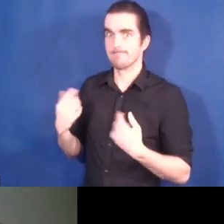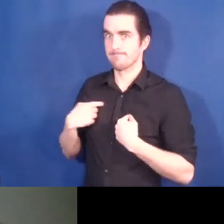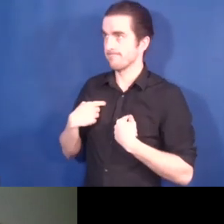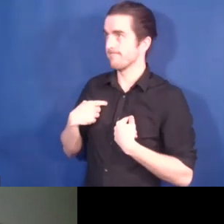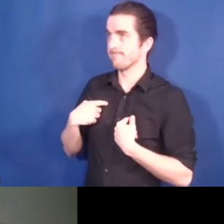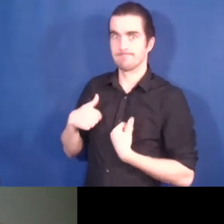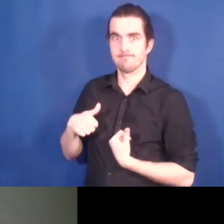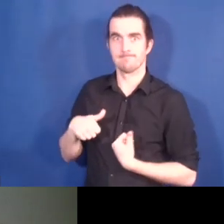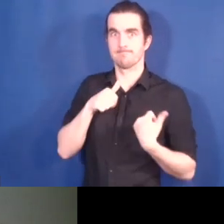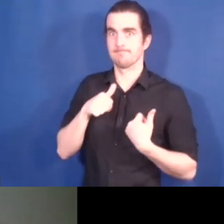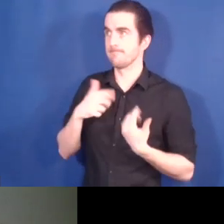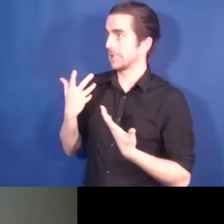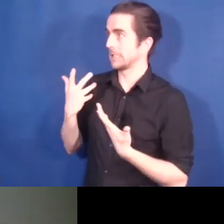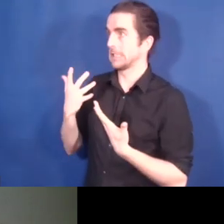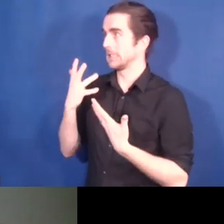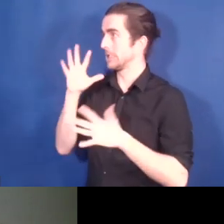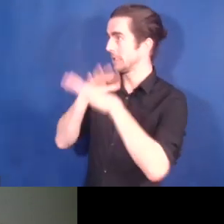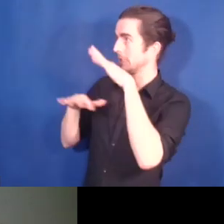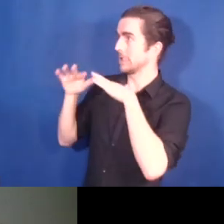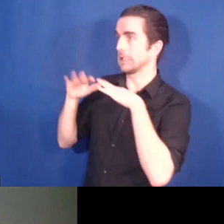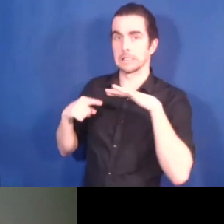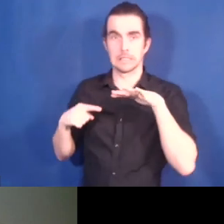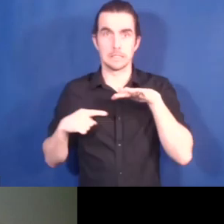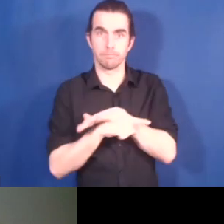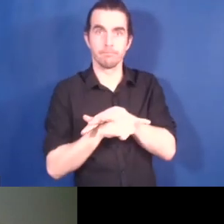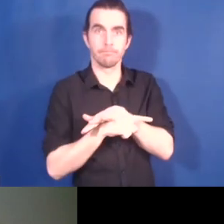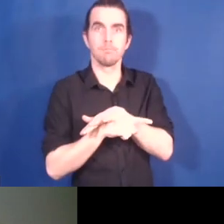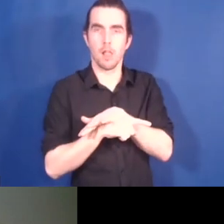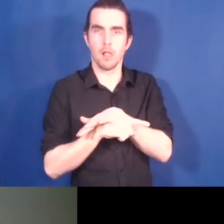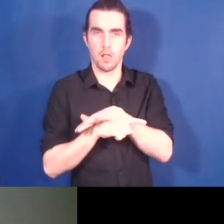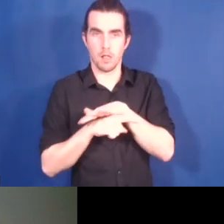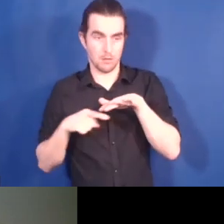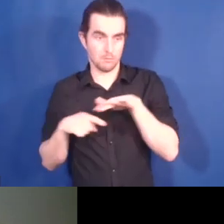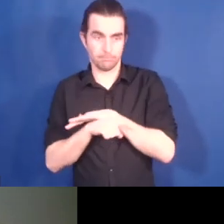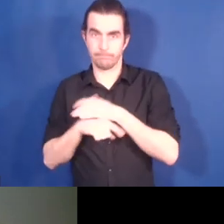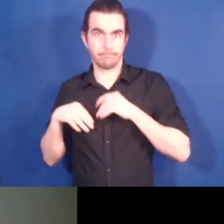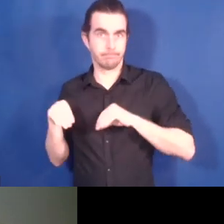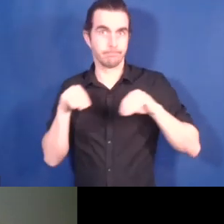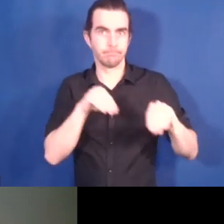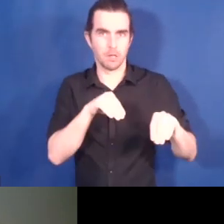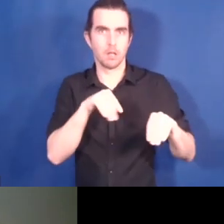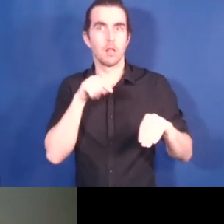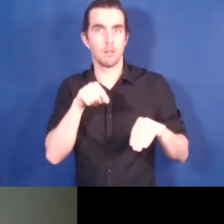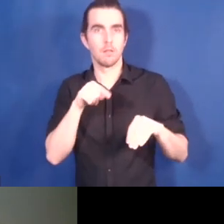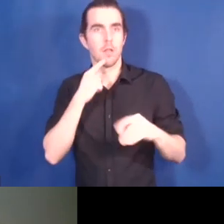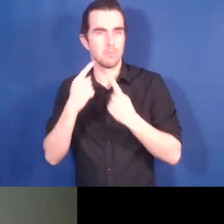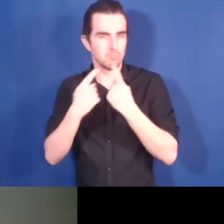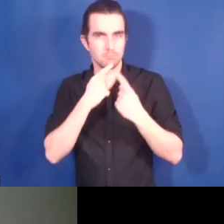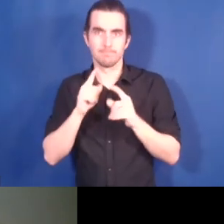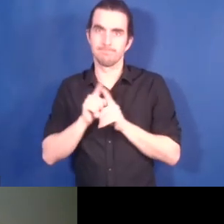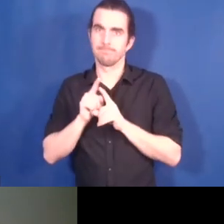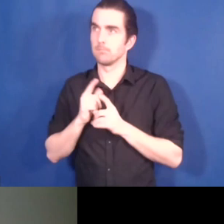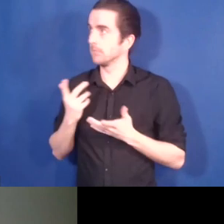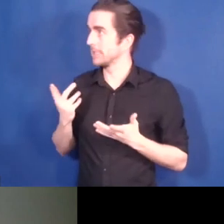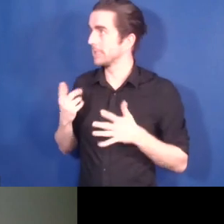When we look at climate displacement, please note I'm not using the term climate refugee. That is a deliberate